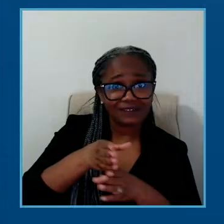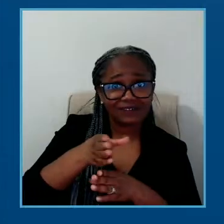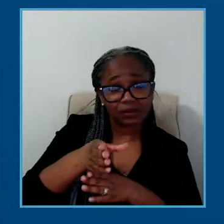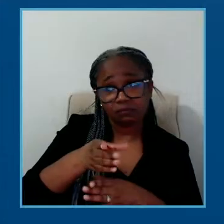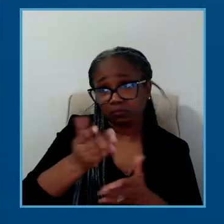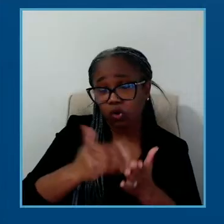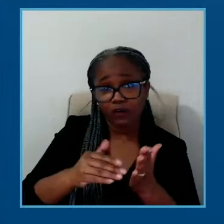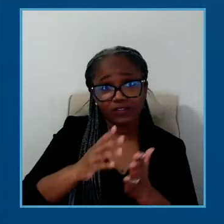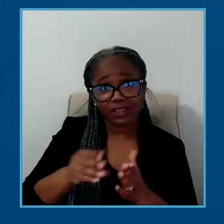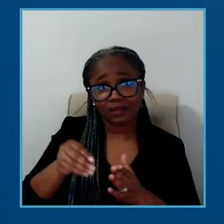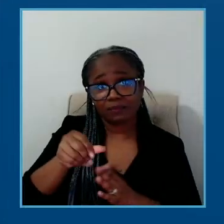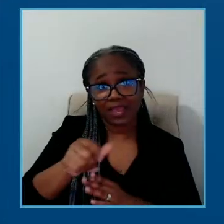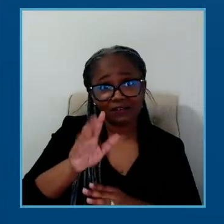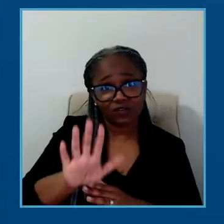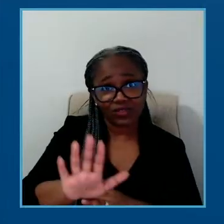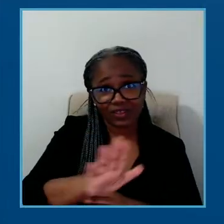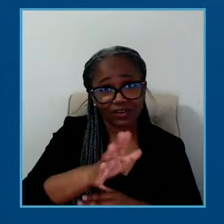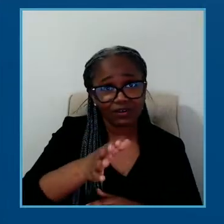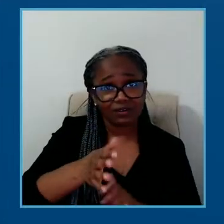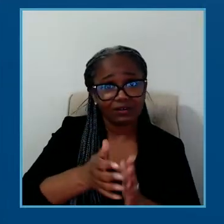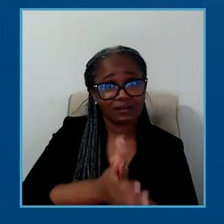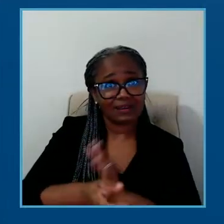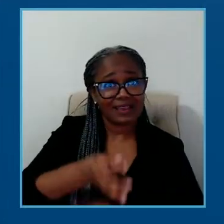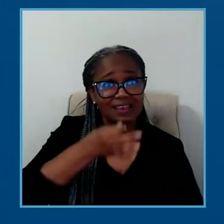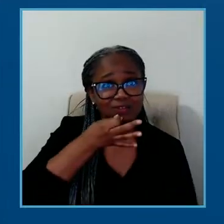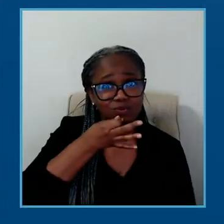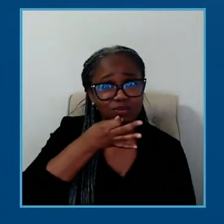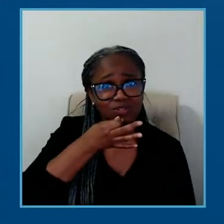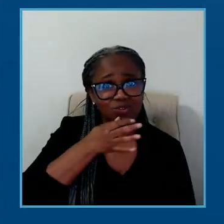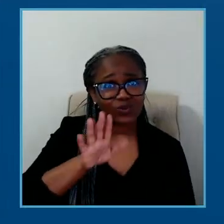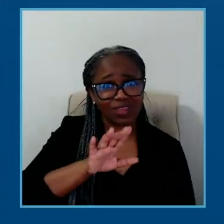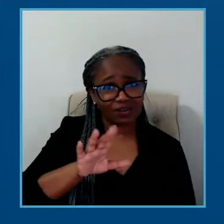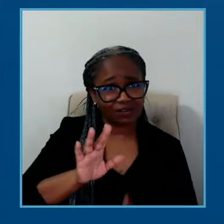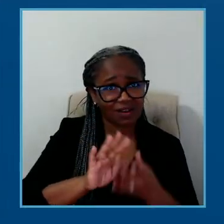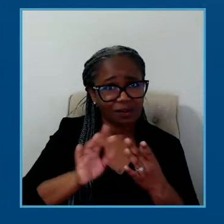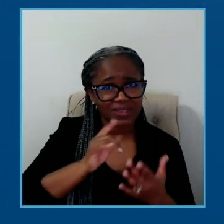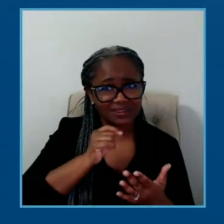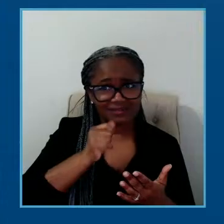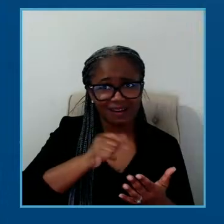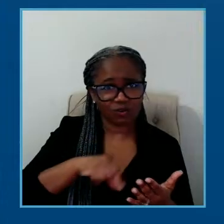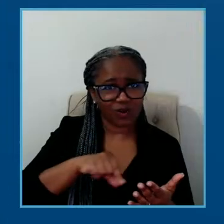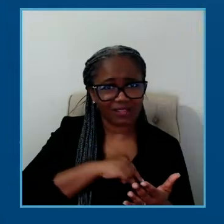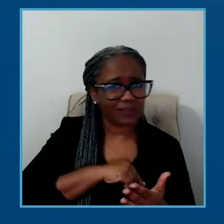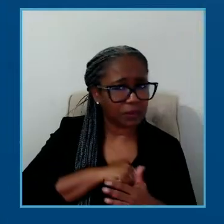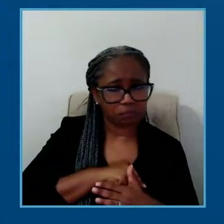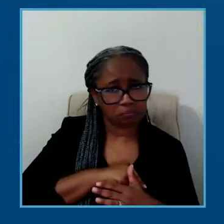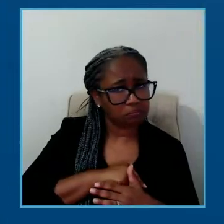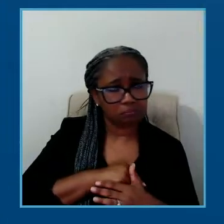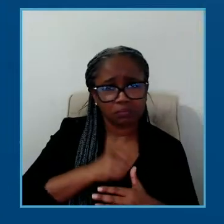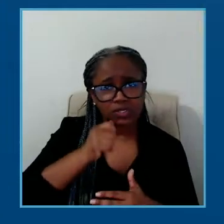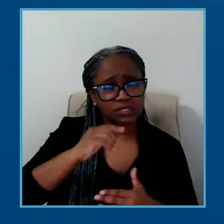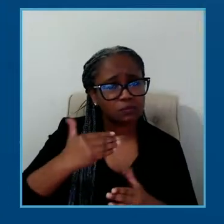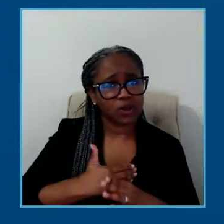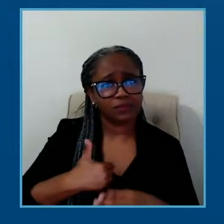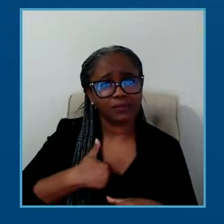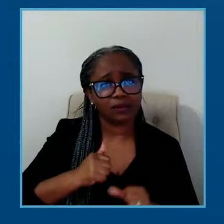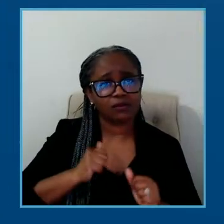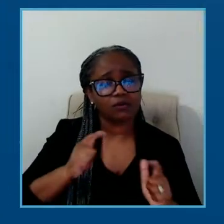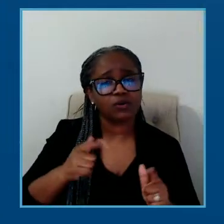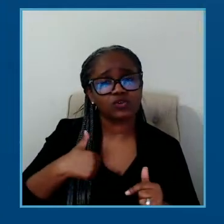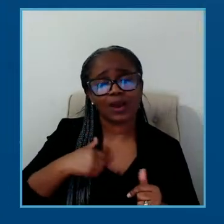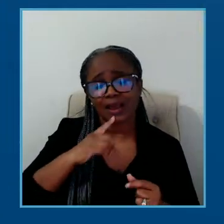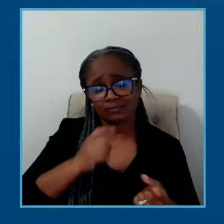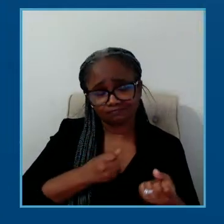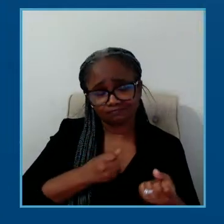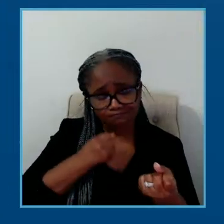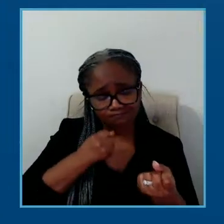not inherently disqualify their comments to us as a body. So I stand in support of this resolution, and I hope